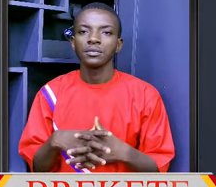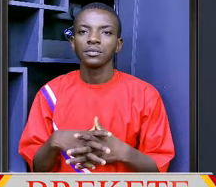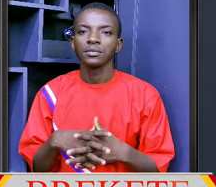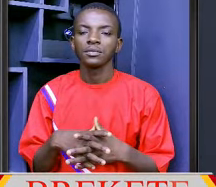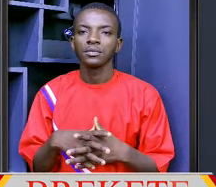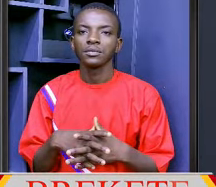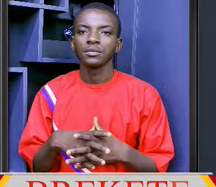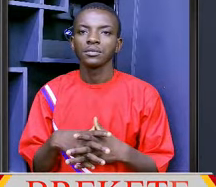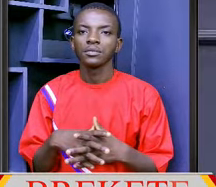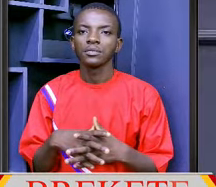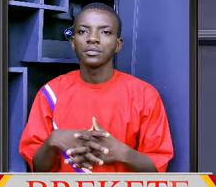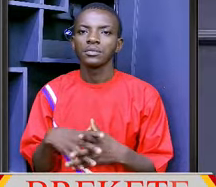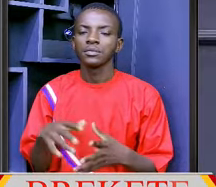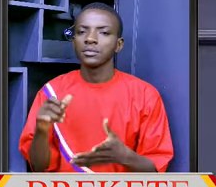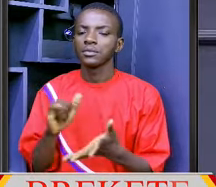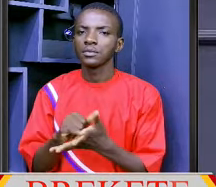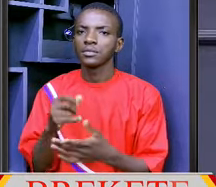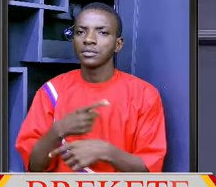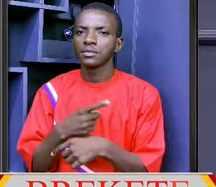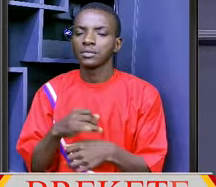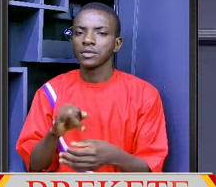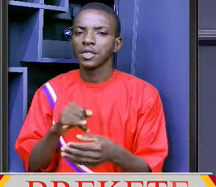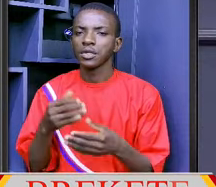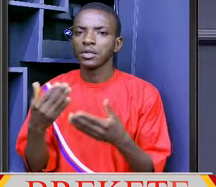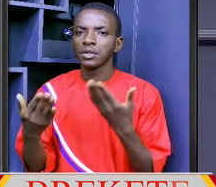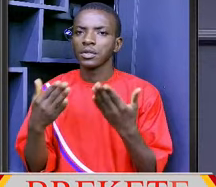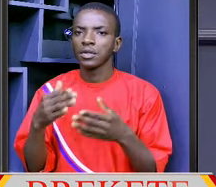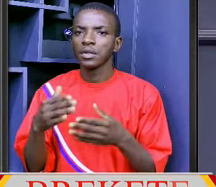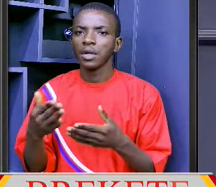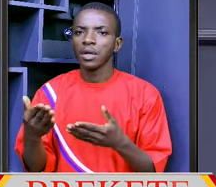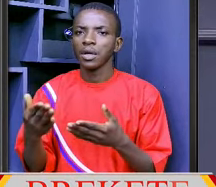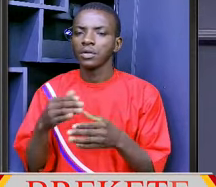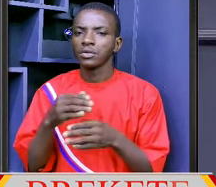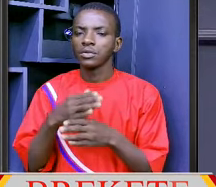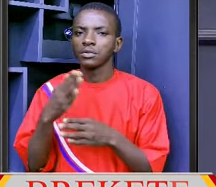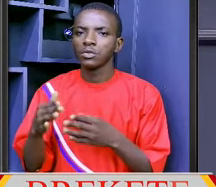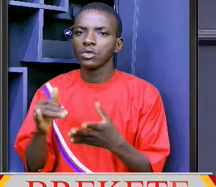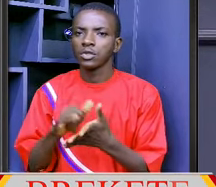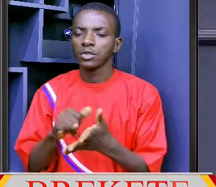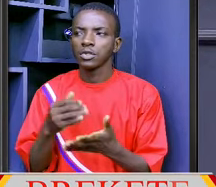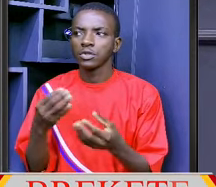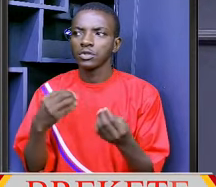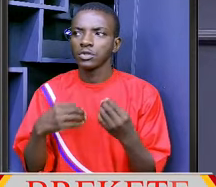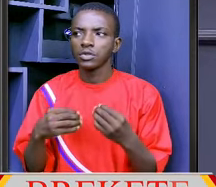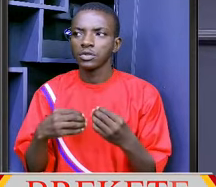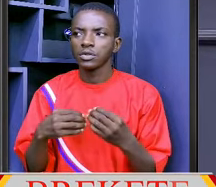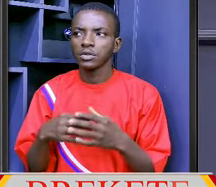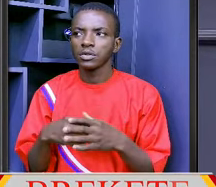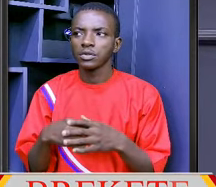Consultant Ike, madam, that day where your case was aired, how much was the total money you received?